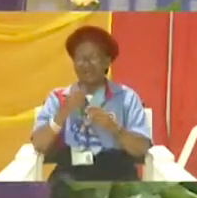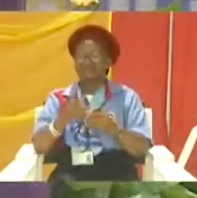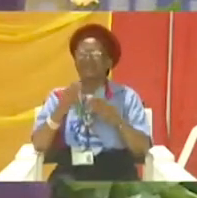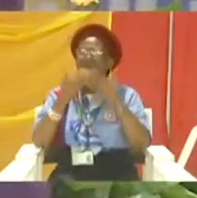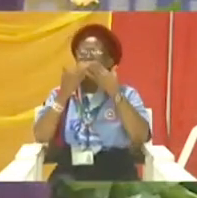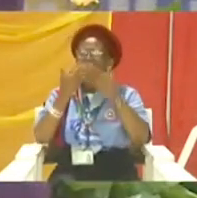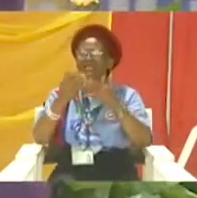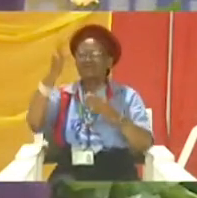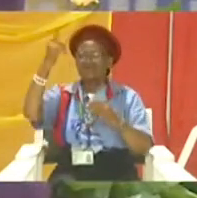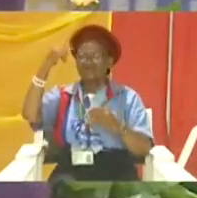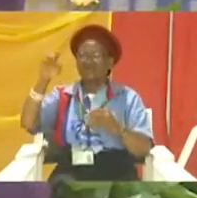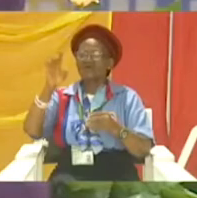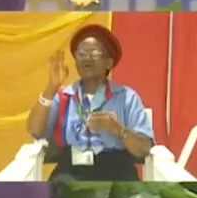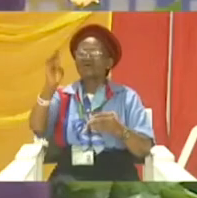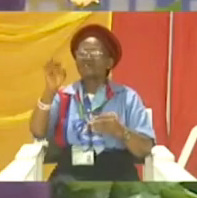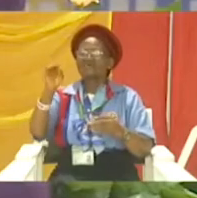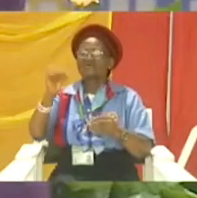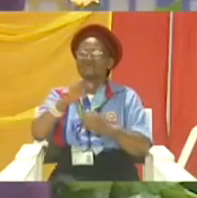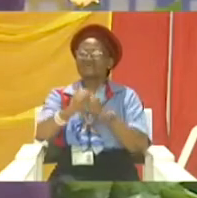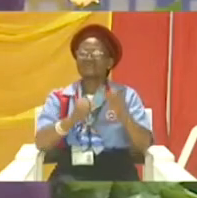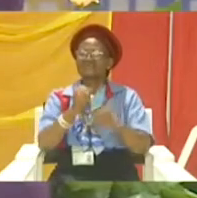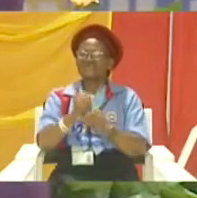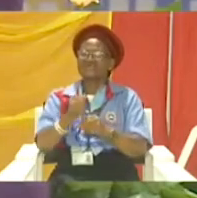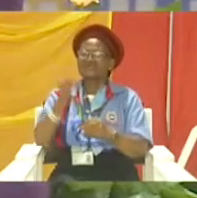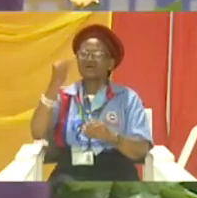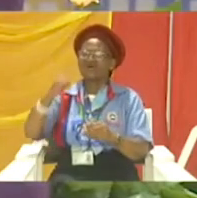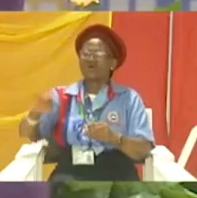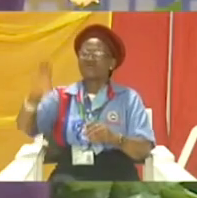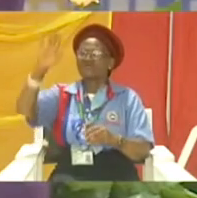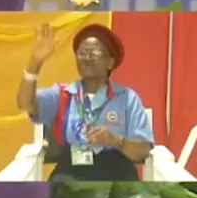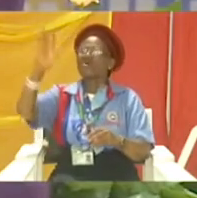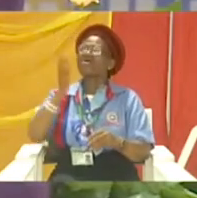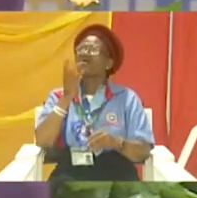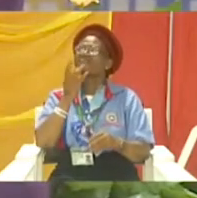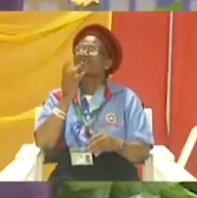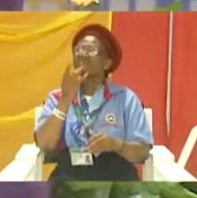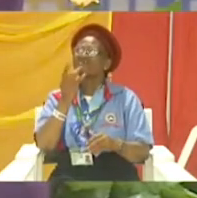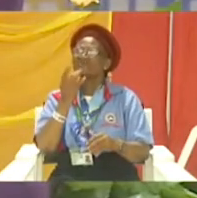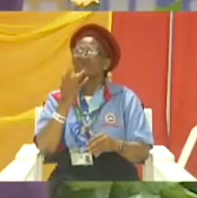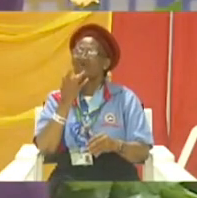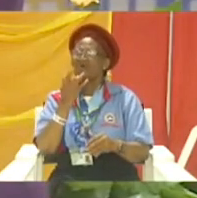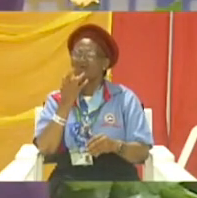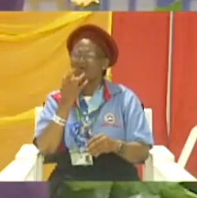Thank you for 70 years of your favor.